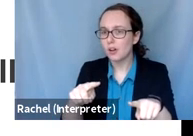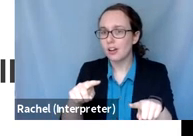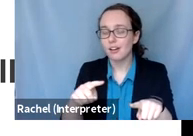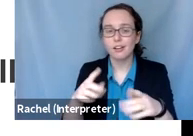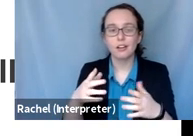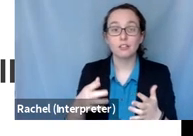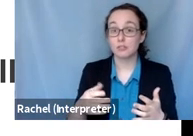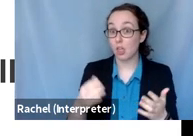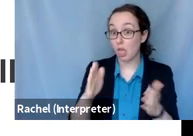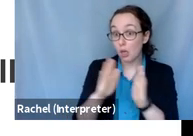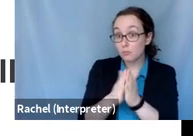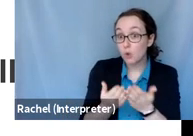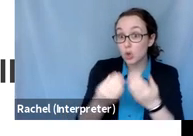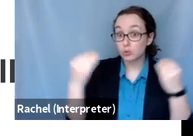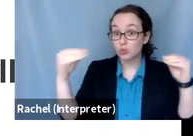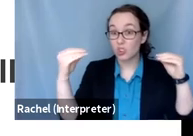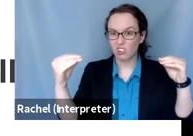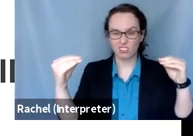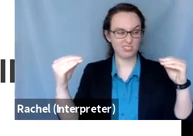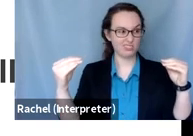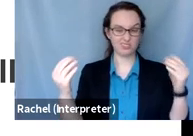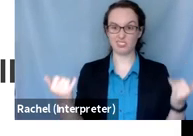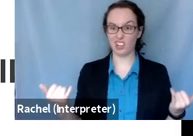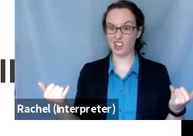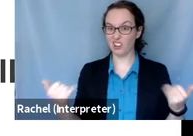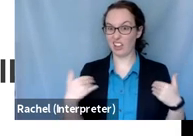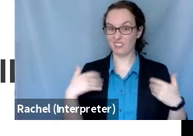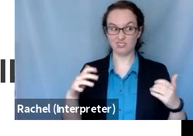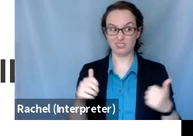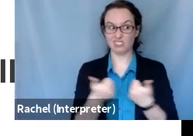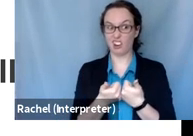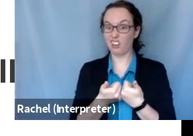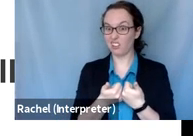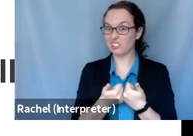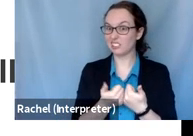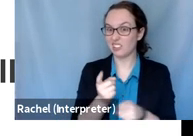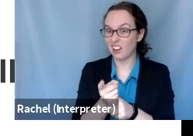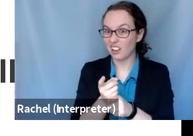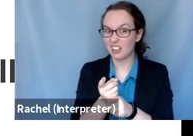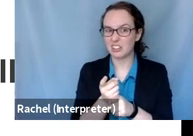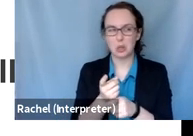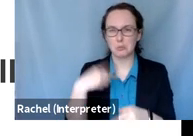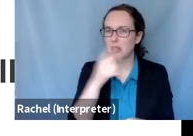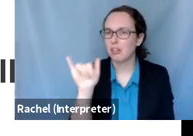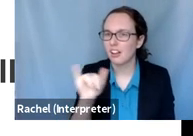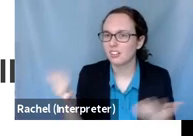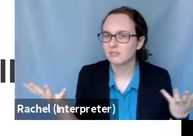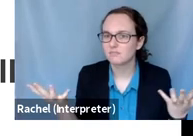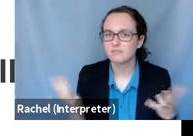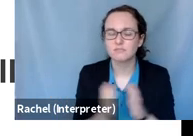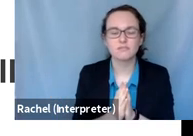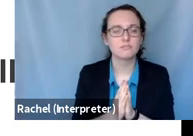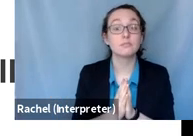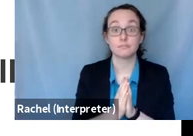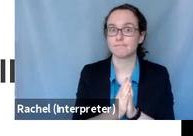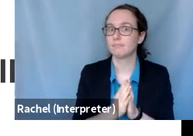the bookstore looks like with the challenges we're all having right now. The first thing is we are